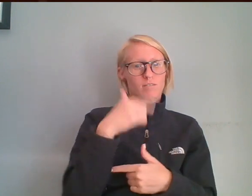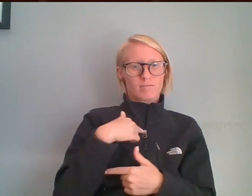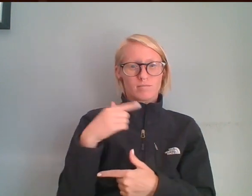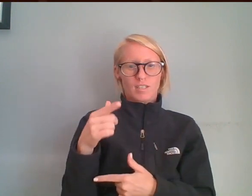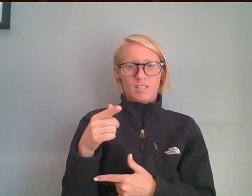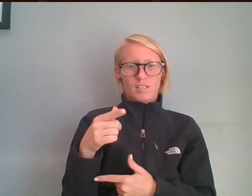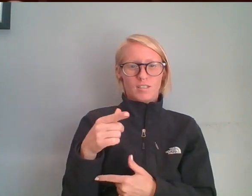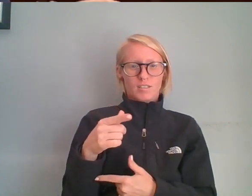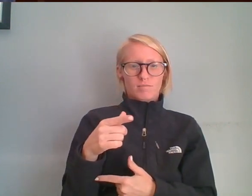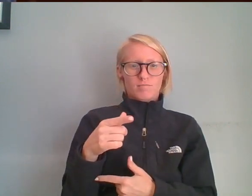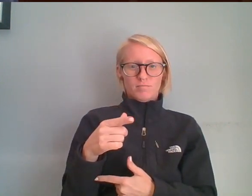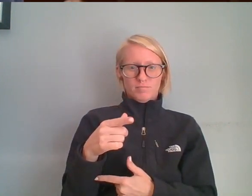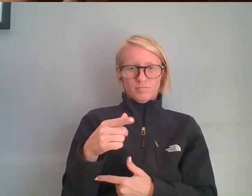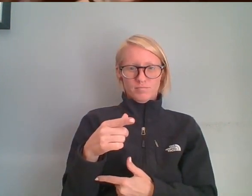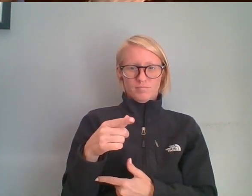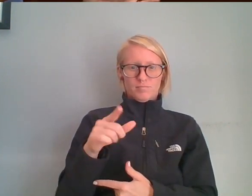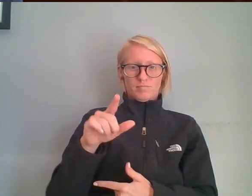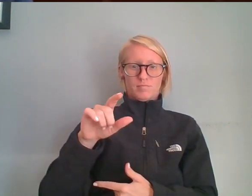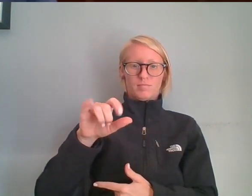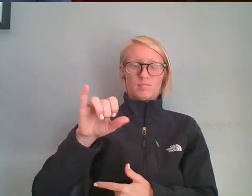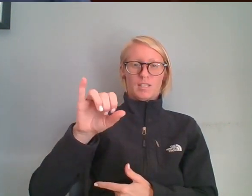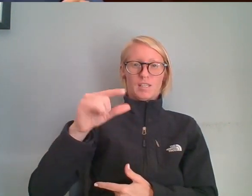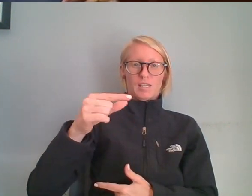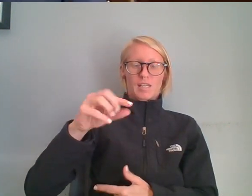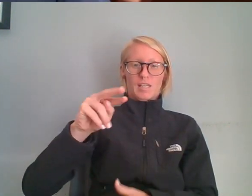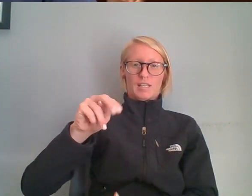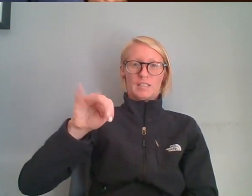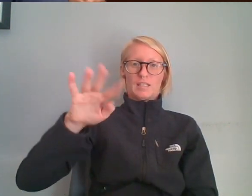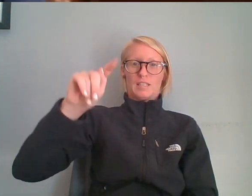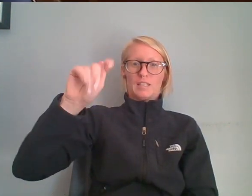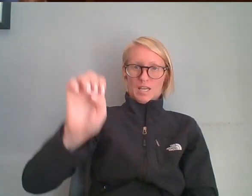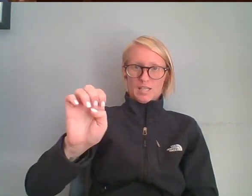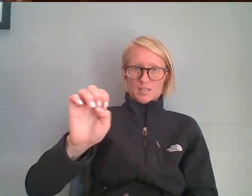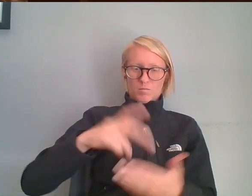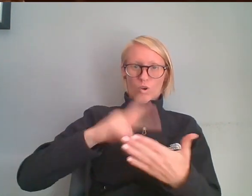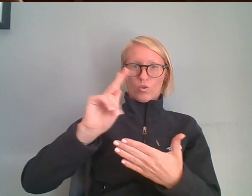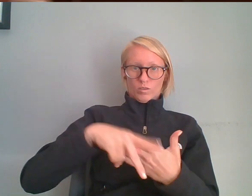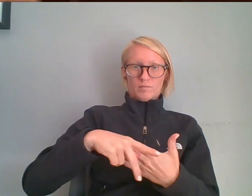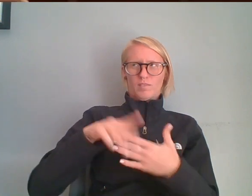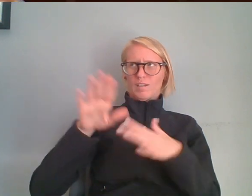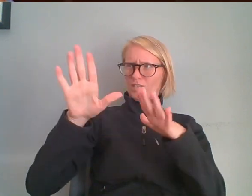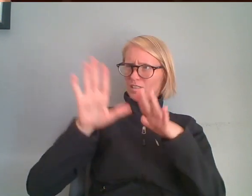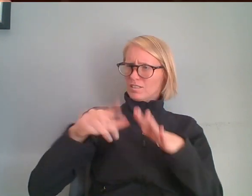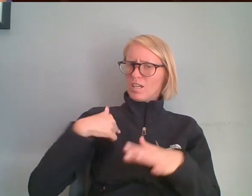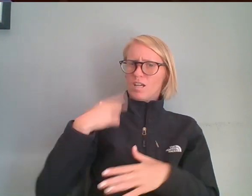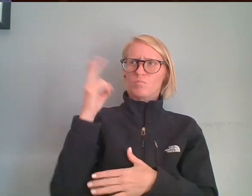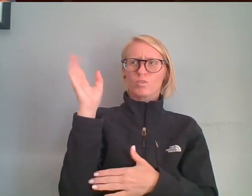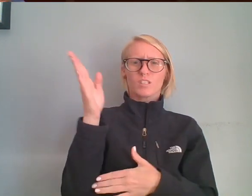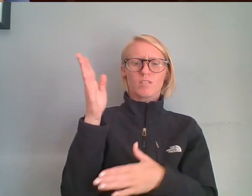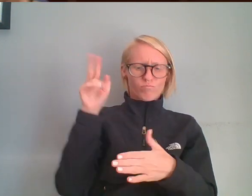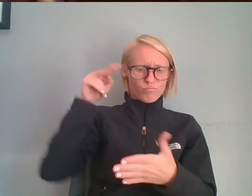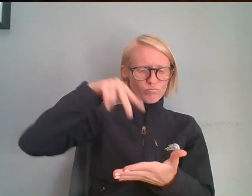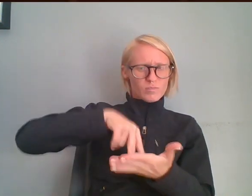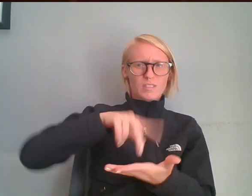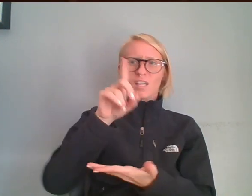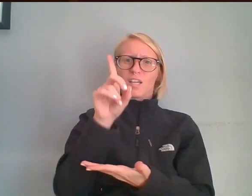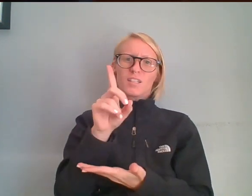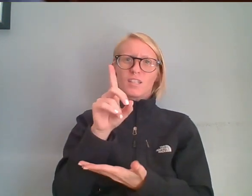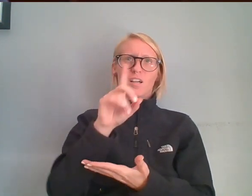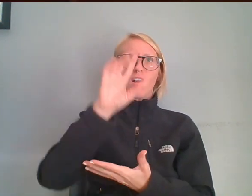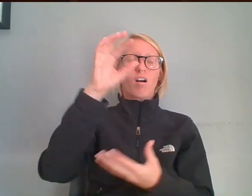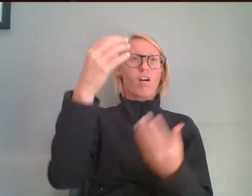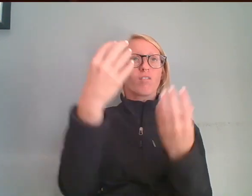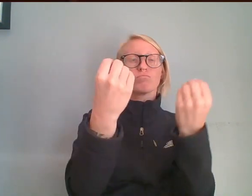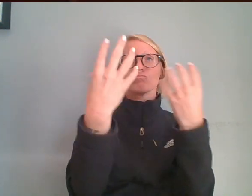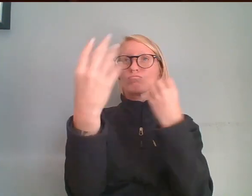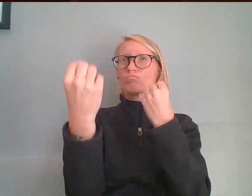Ignite program here at the GSB, it's fantastic. And I just did a presentation standing in one of these awesome classrooms that have all these cameras,